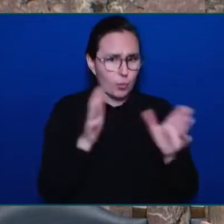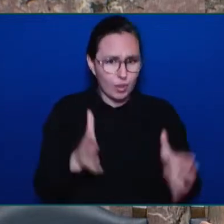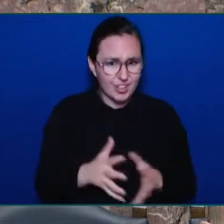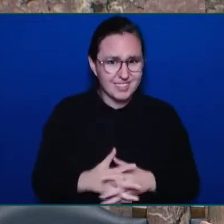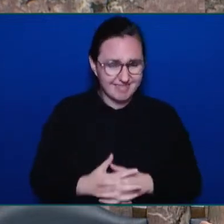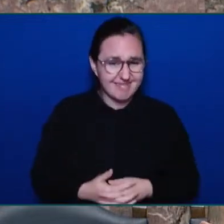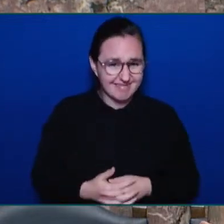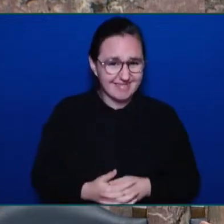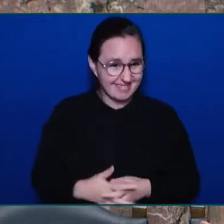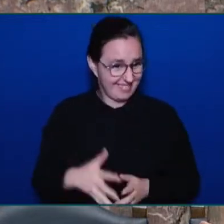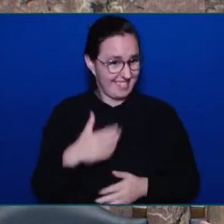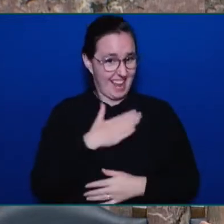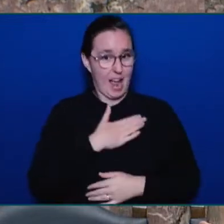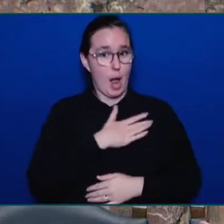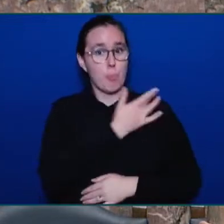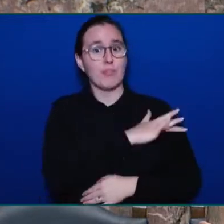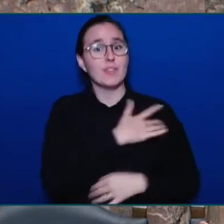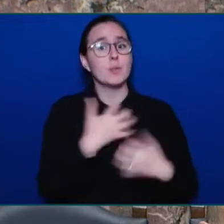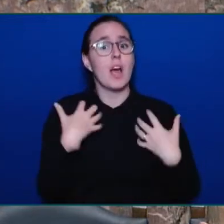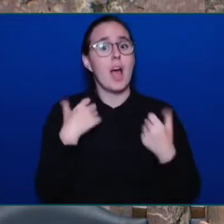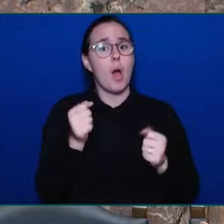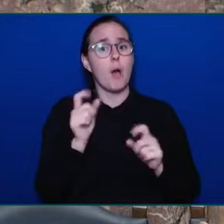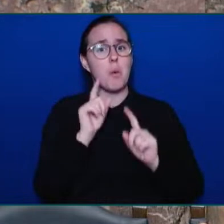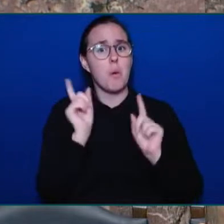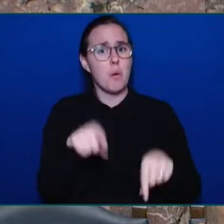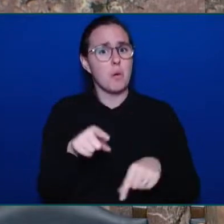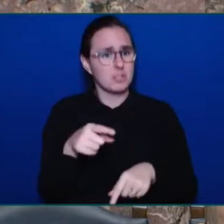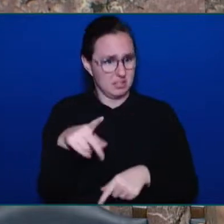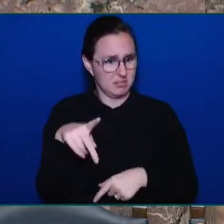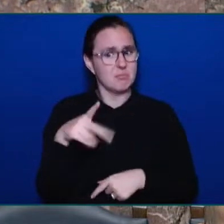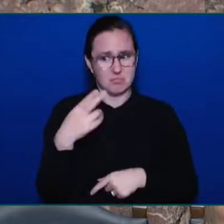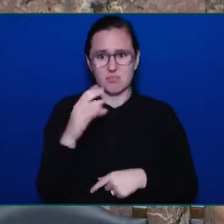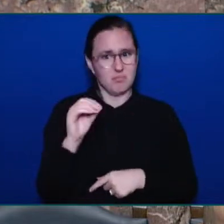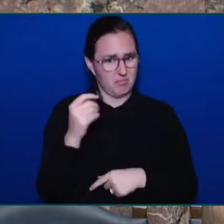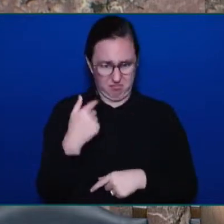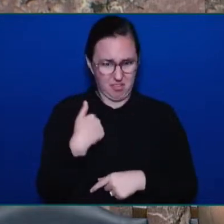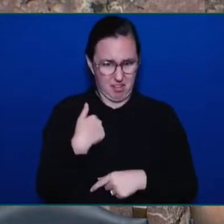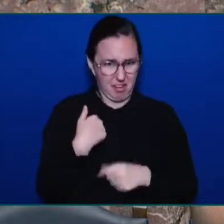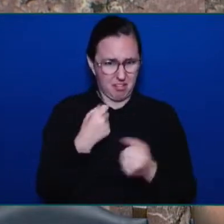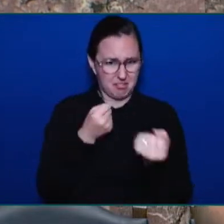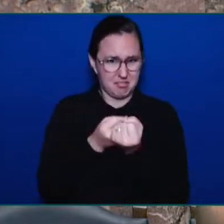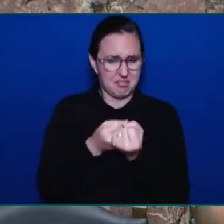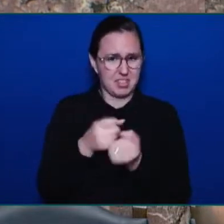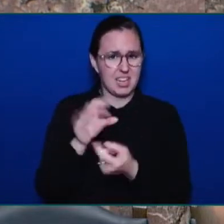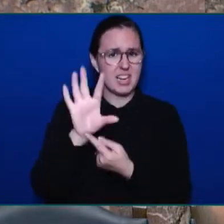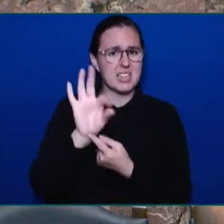99% plus of BC health care workers got vaccinated, Honourable Speaker. 99%.